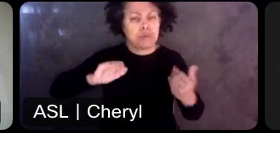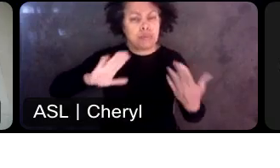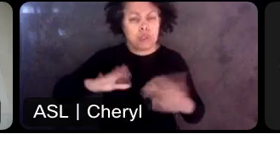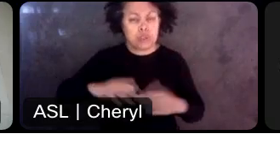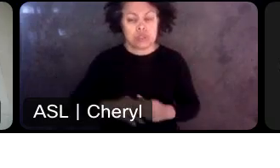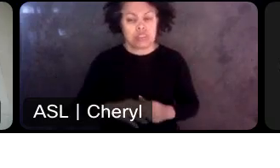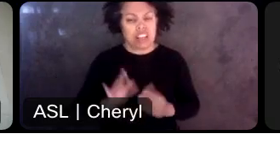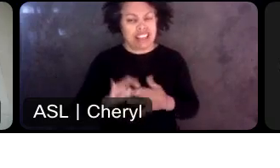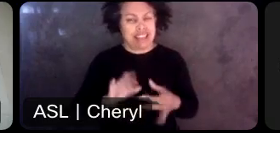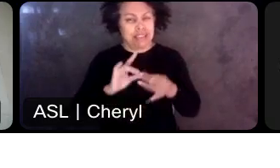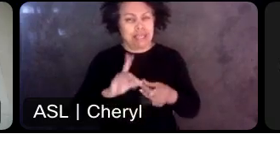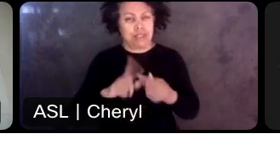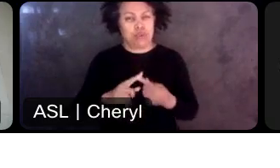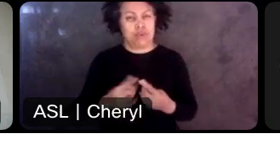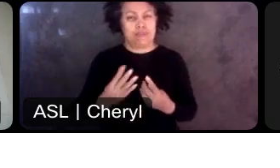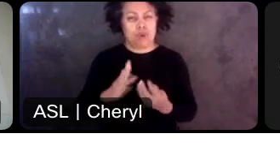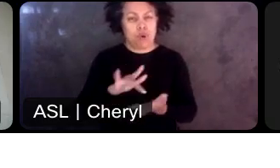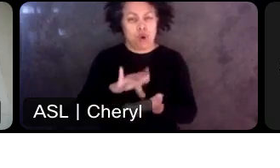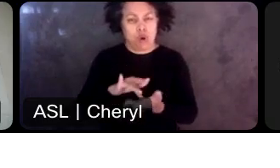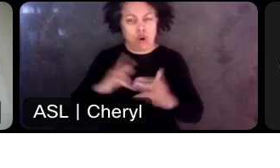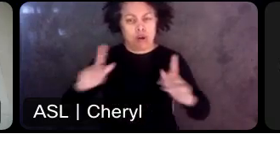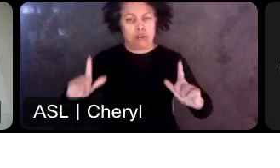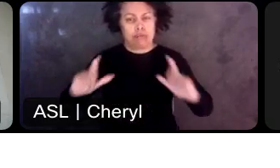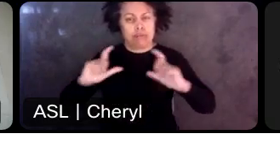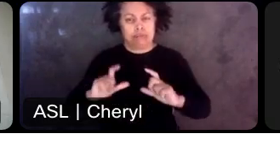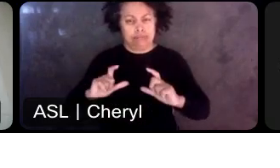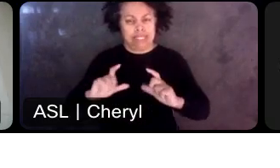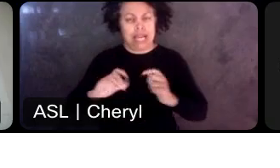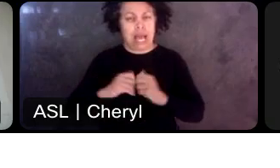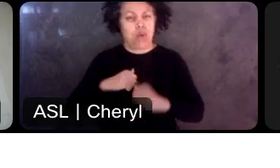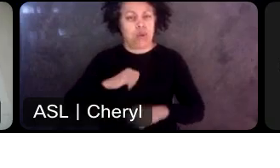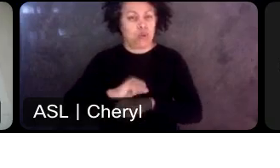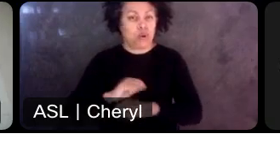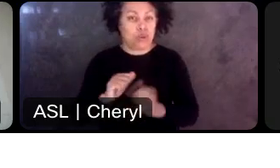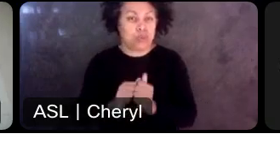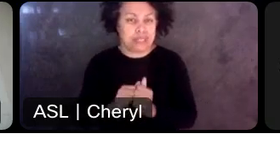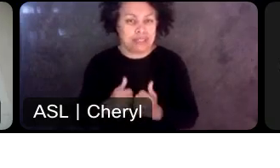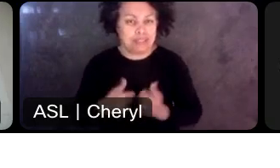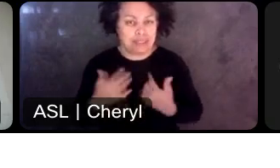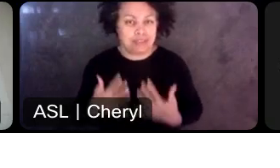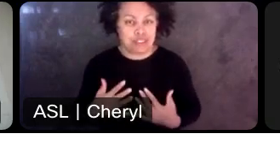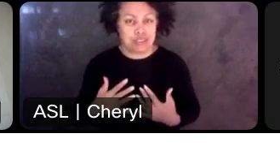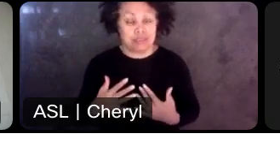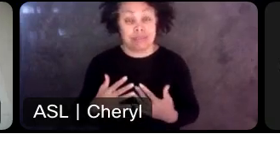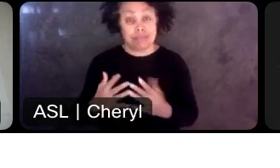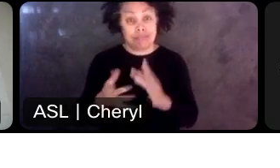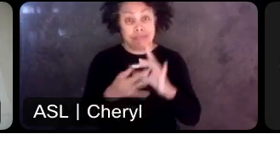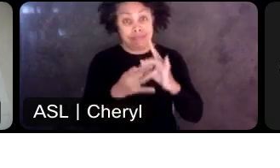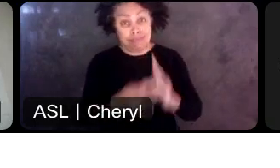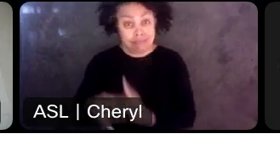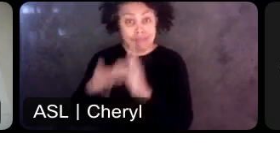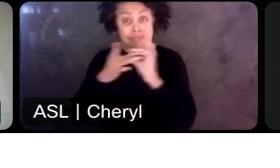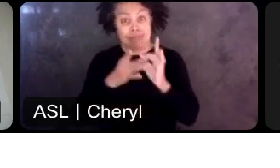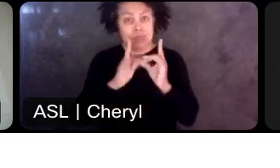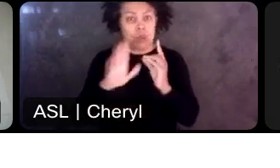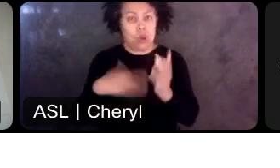core principles in the inner circle, which guide our work with survivors. When woven together, these perspectives and